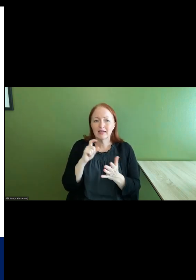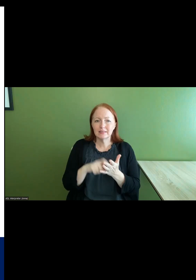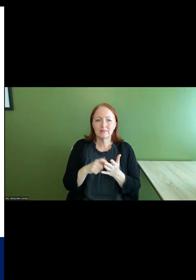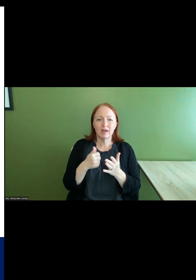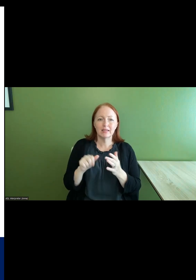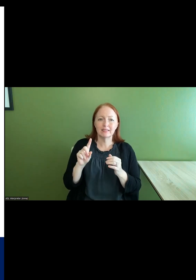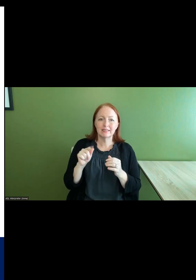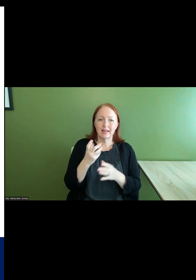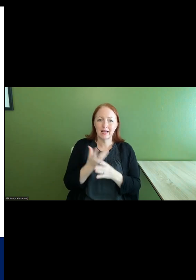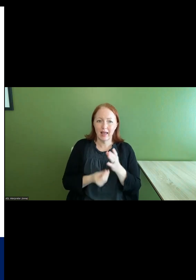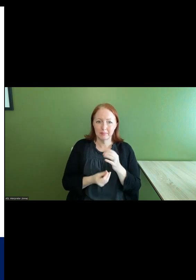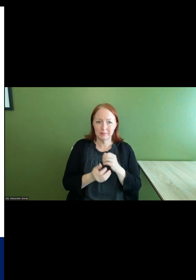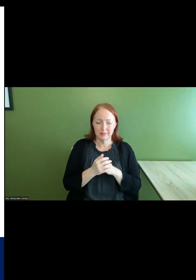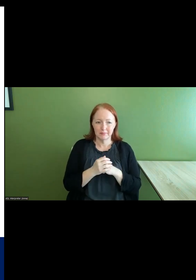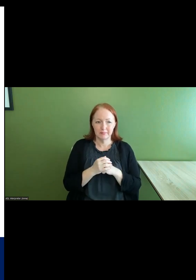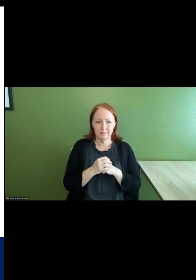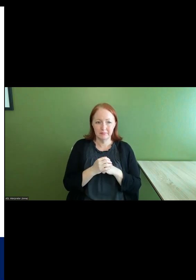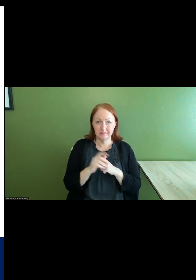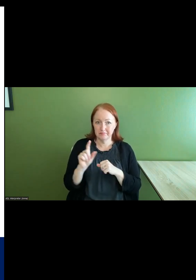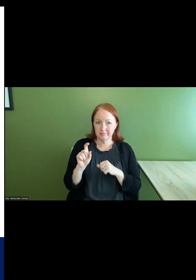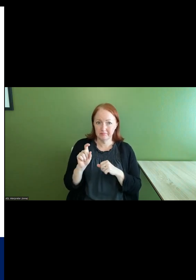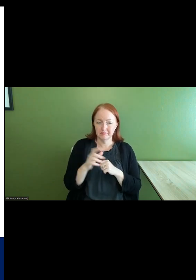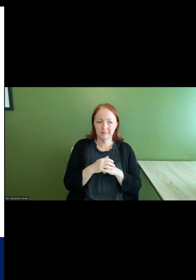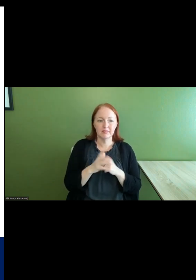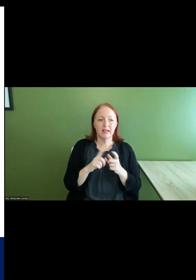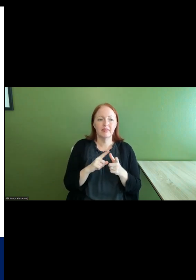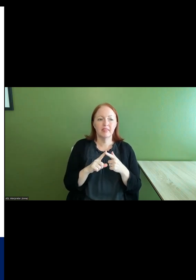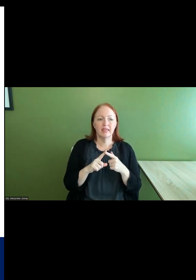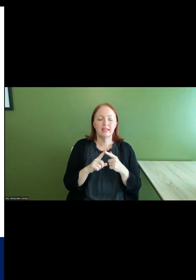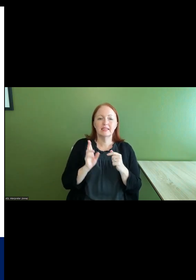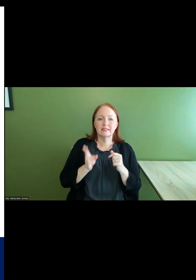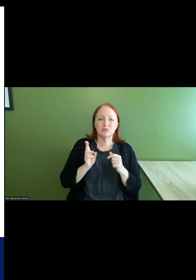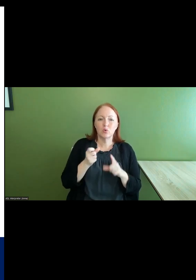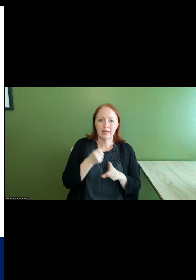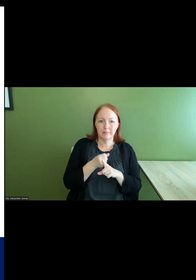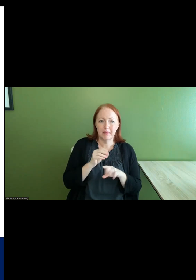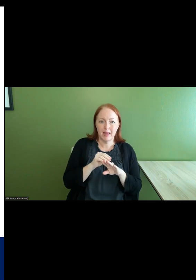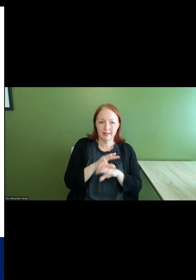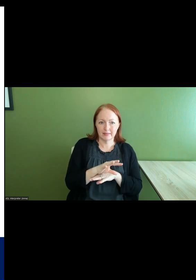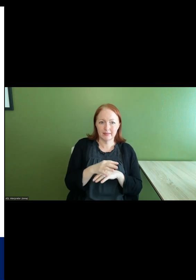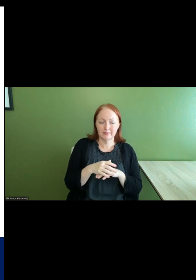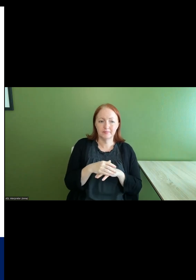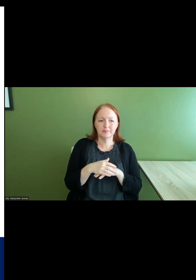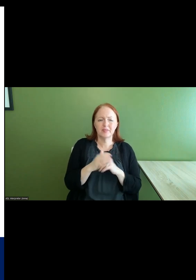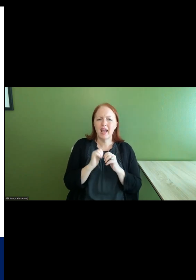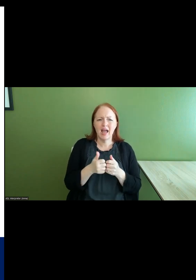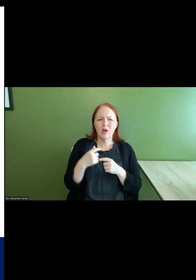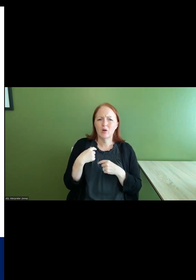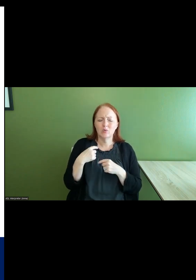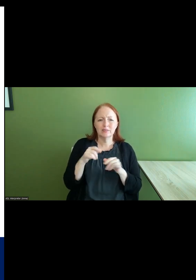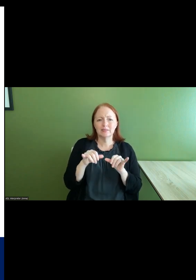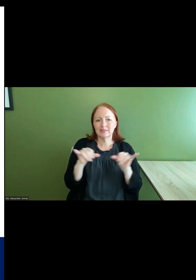any data gaps? Then we would want to look at the historic impacts. How has